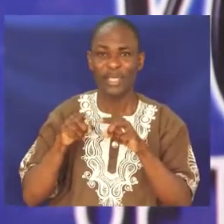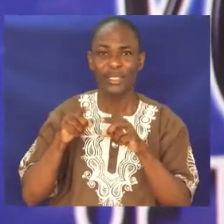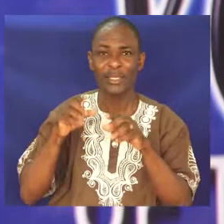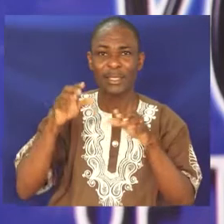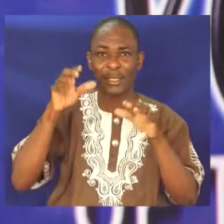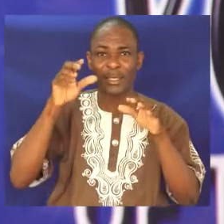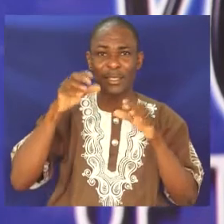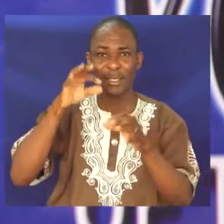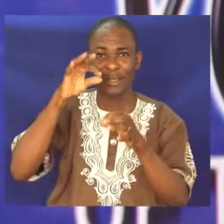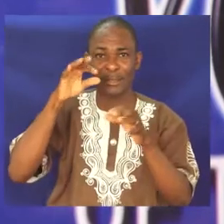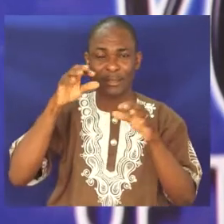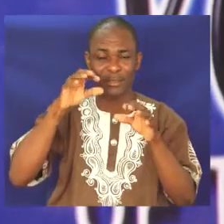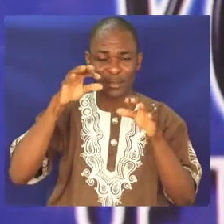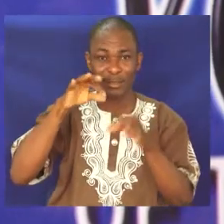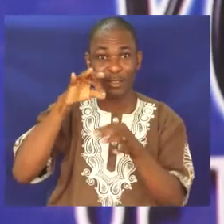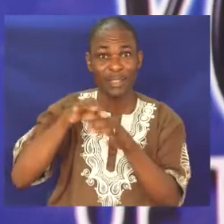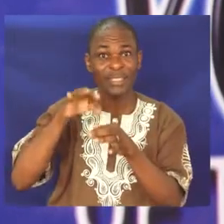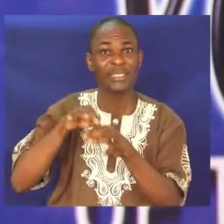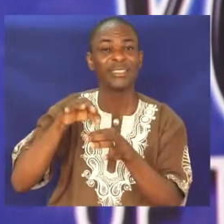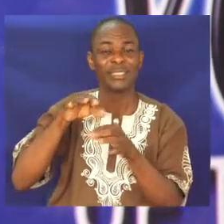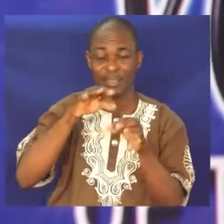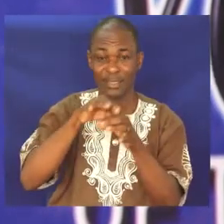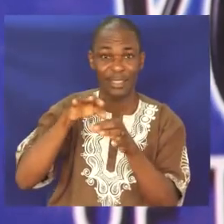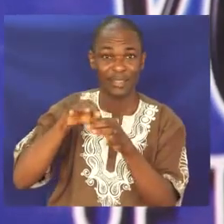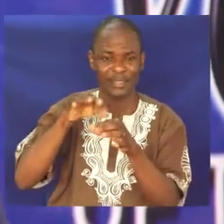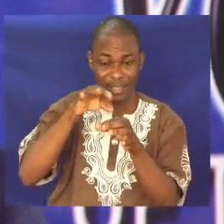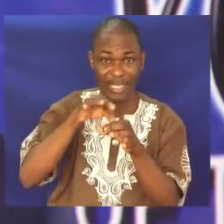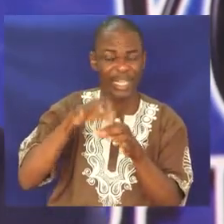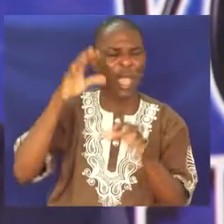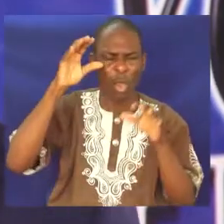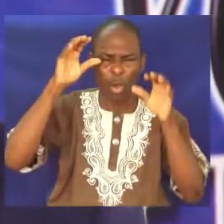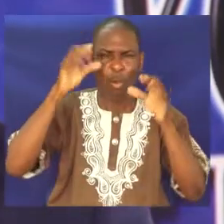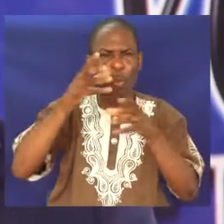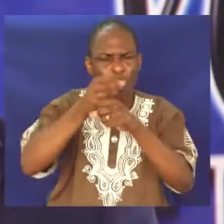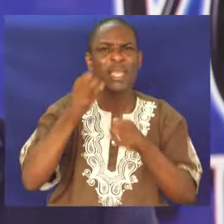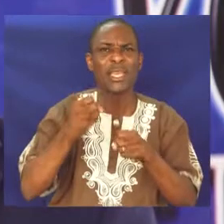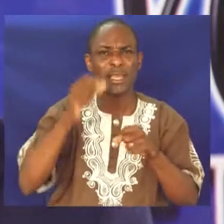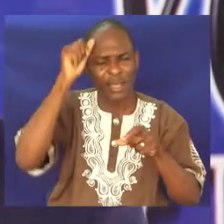yeye. Oro papa e wuti eme na nye anwanwasam